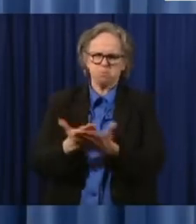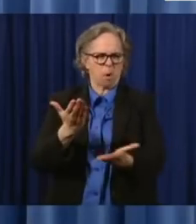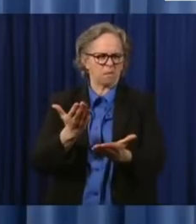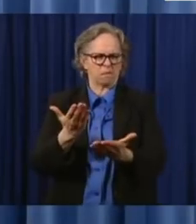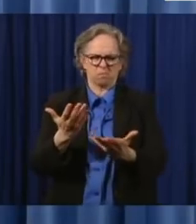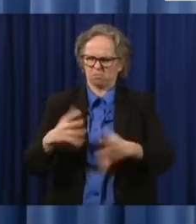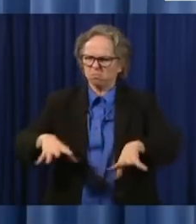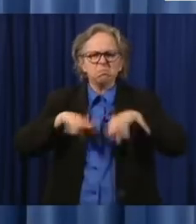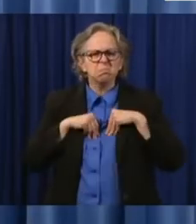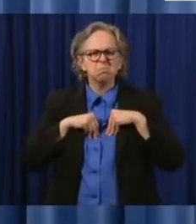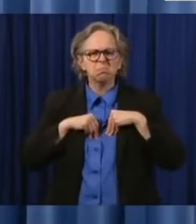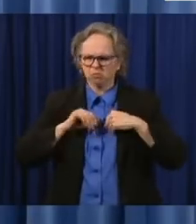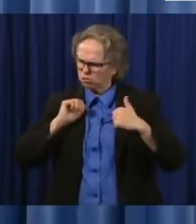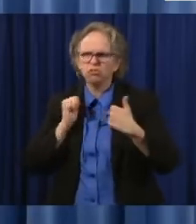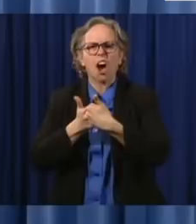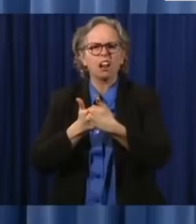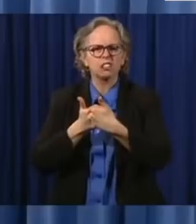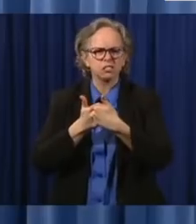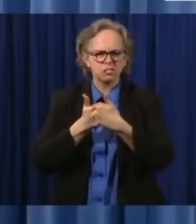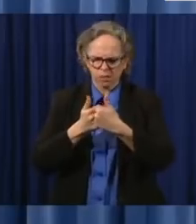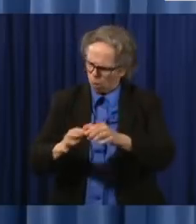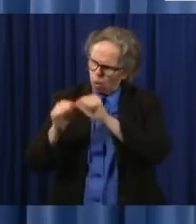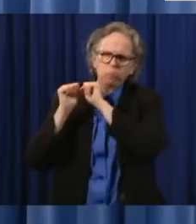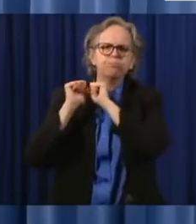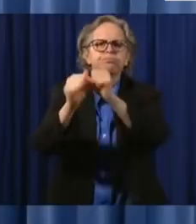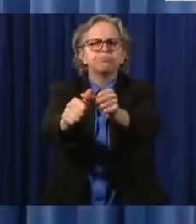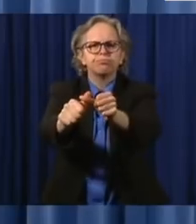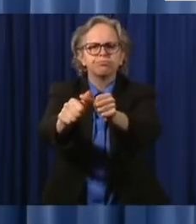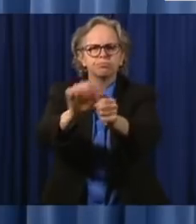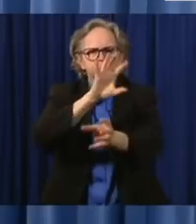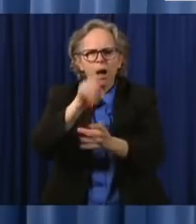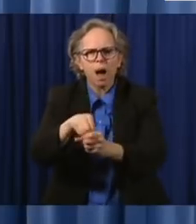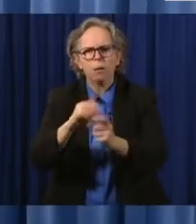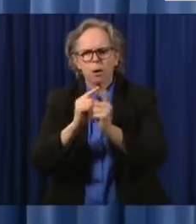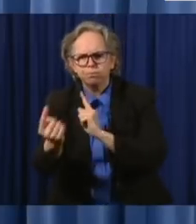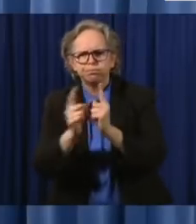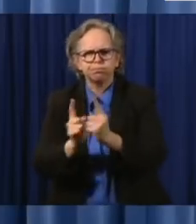continue to do so as we move through this period of time.